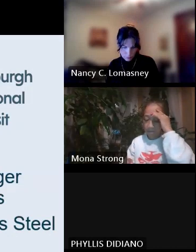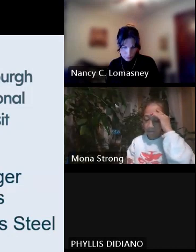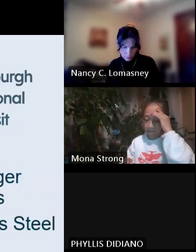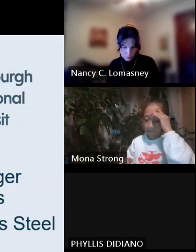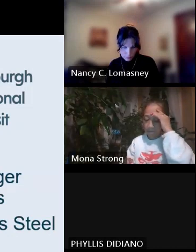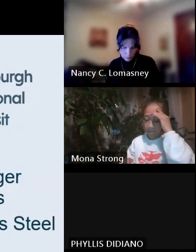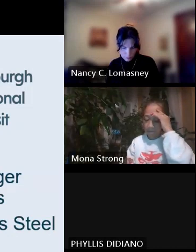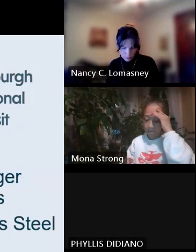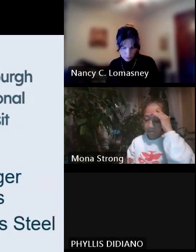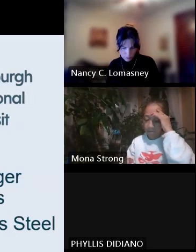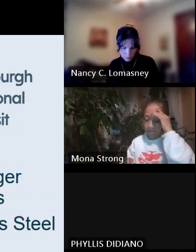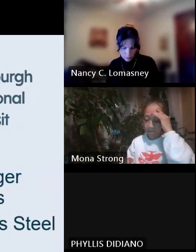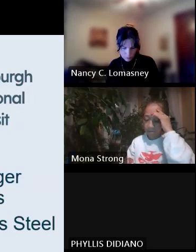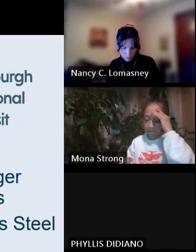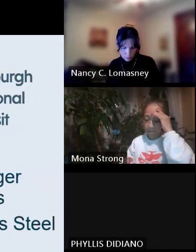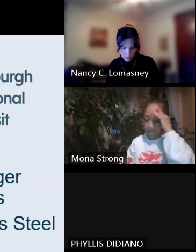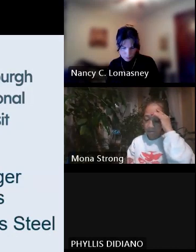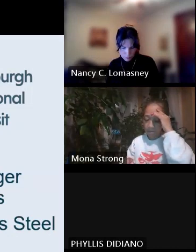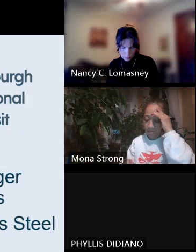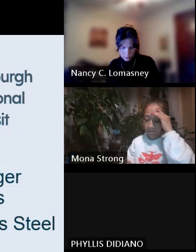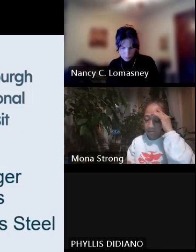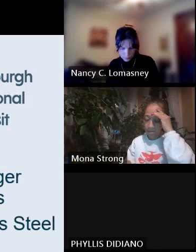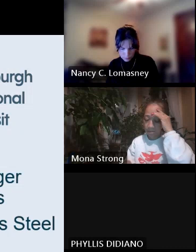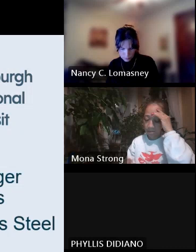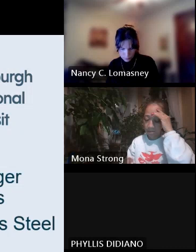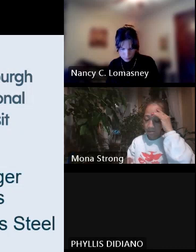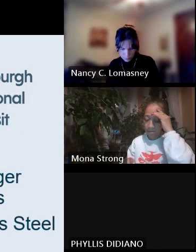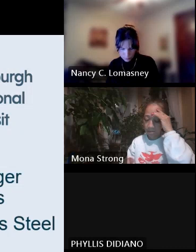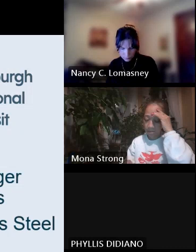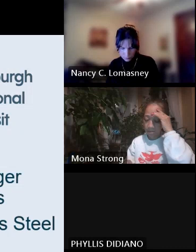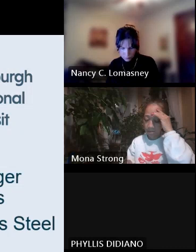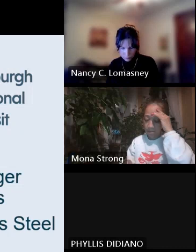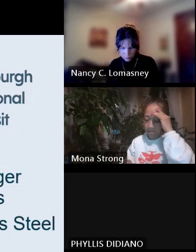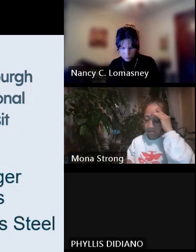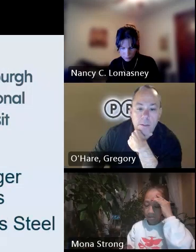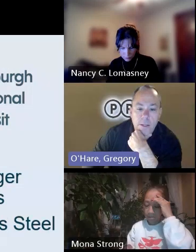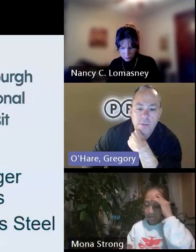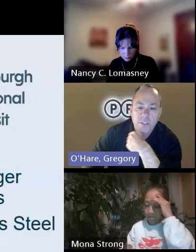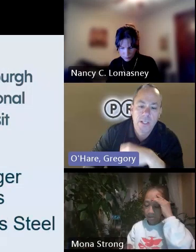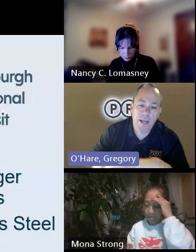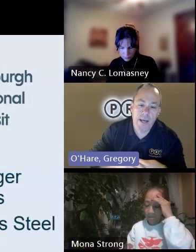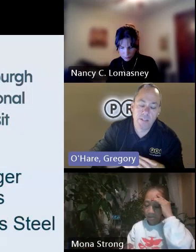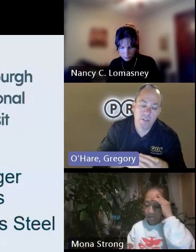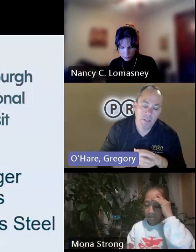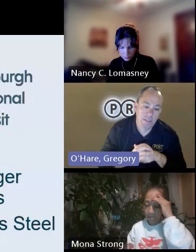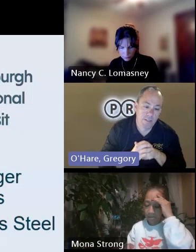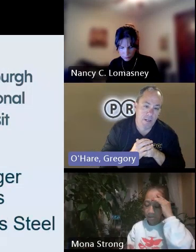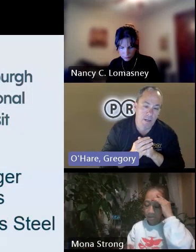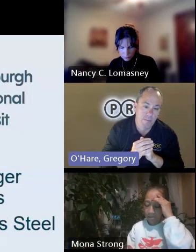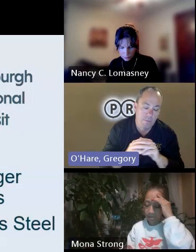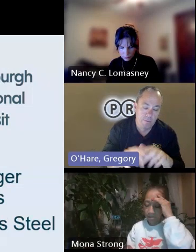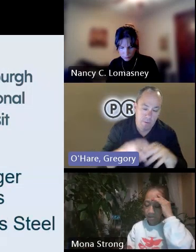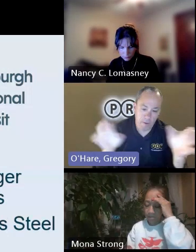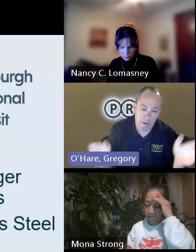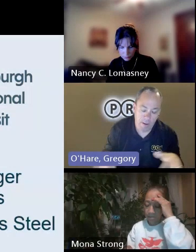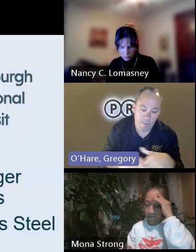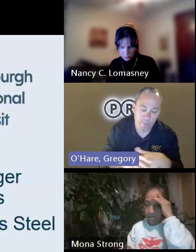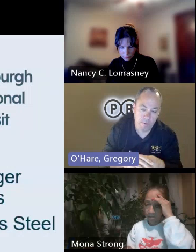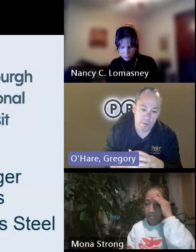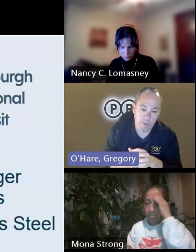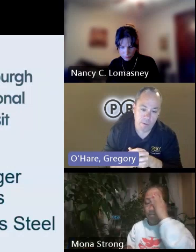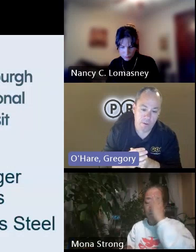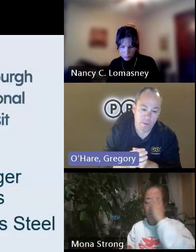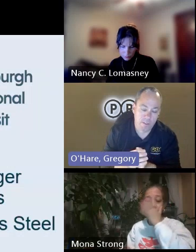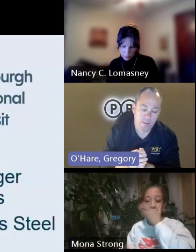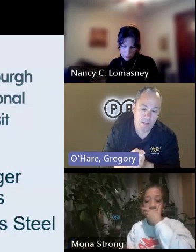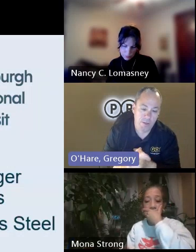that station on a daily basis. Greg, did I miss anything that you want to add? Yeah, I was just going to add, so this is for